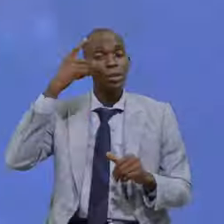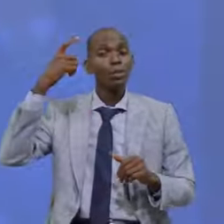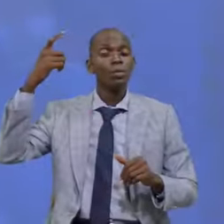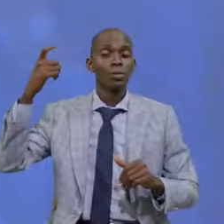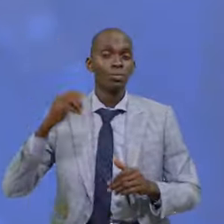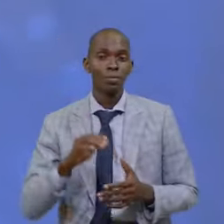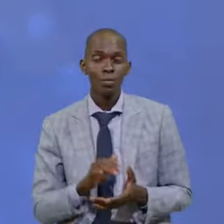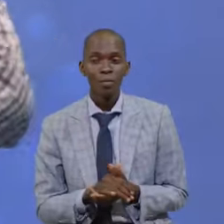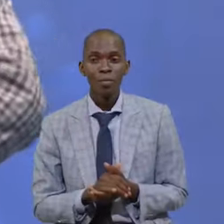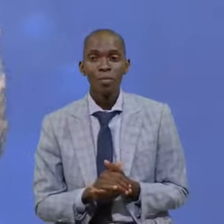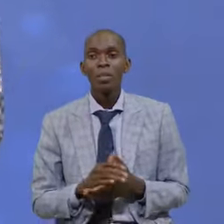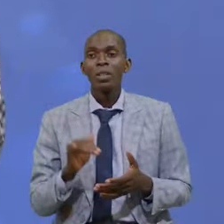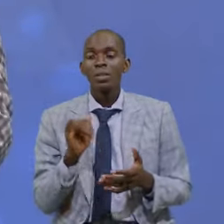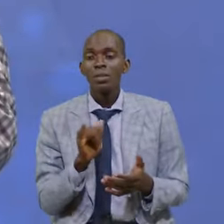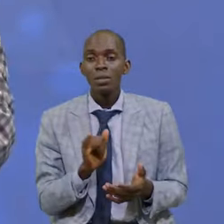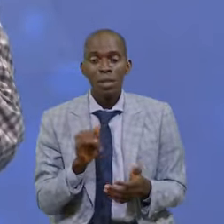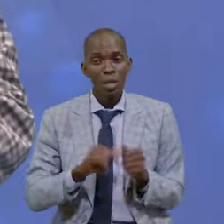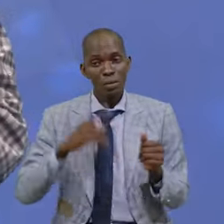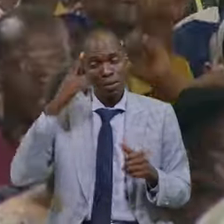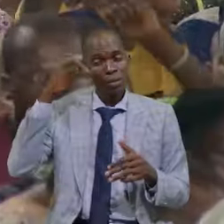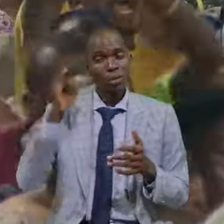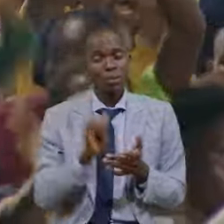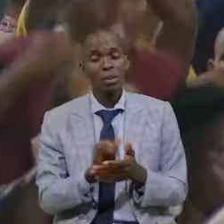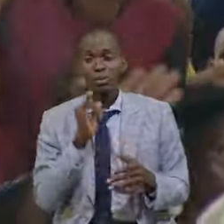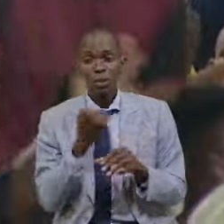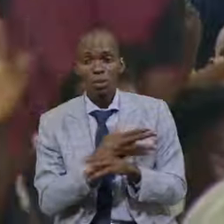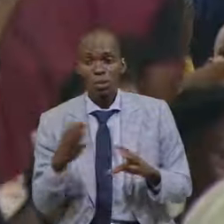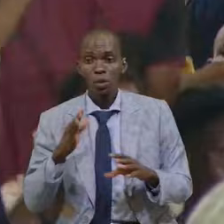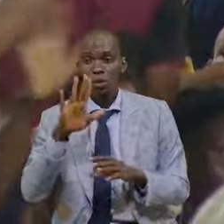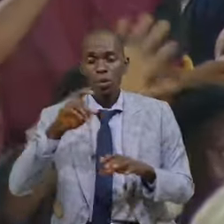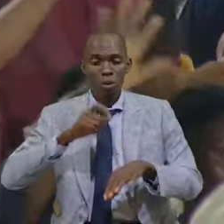the time of fulfillment begins today.